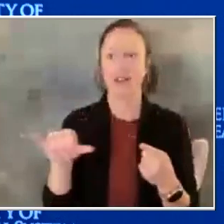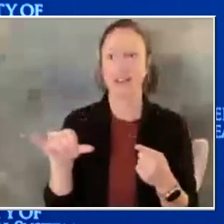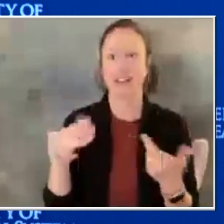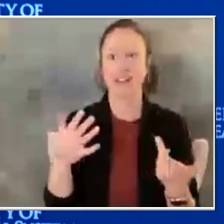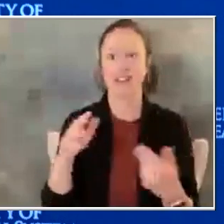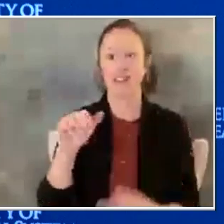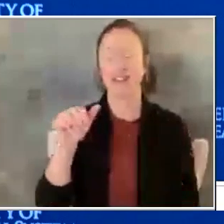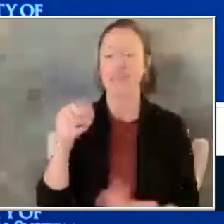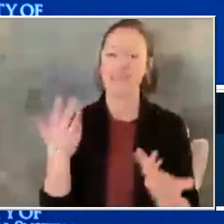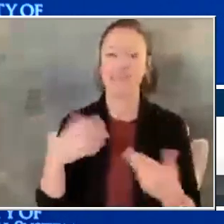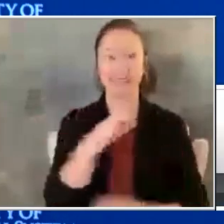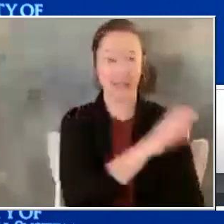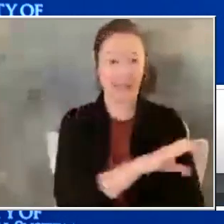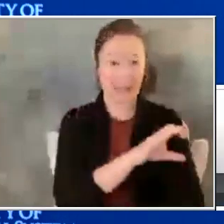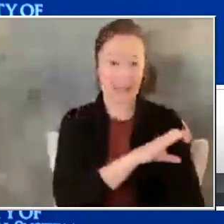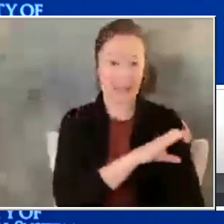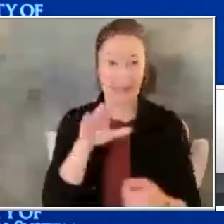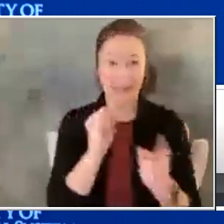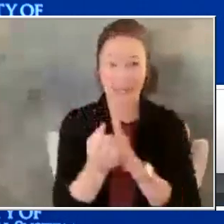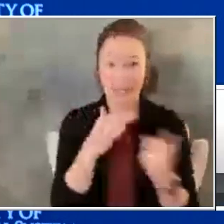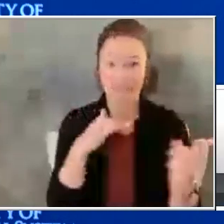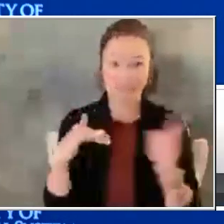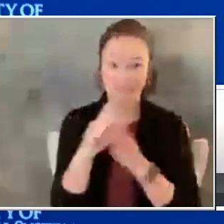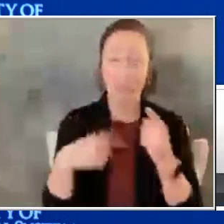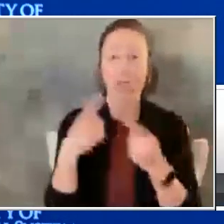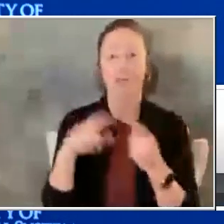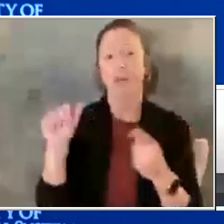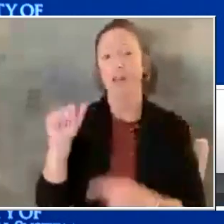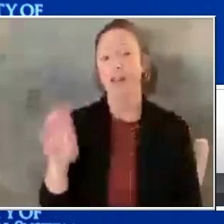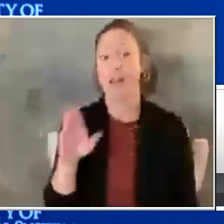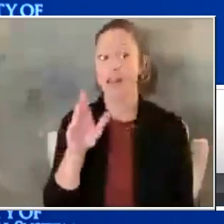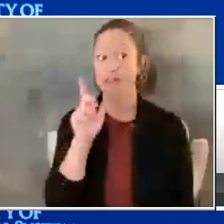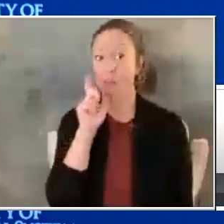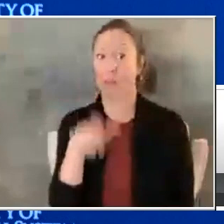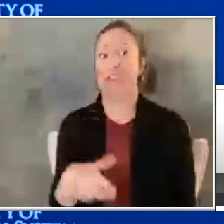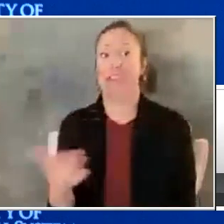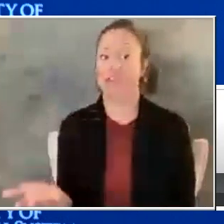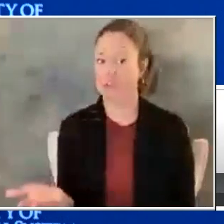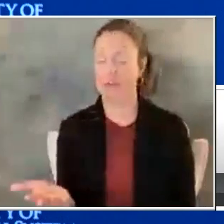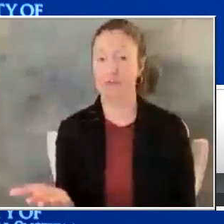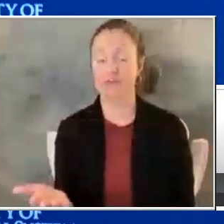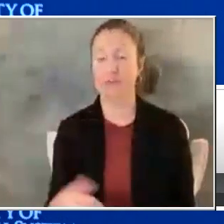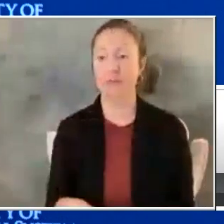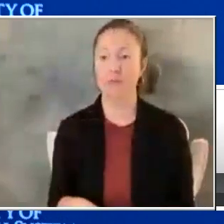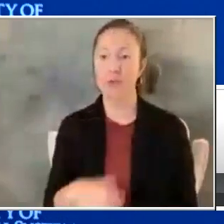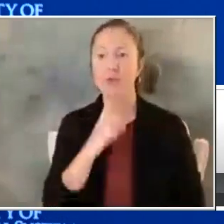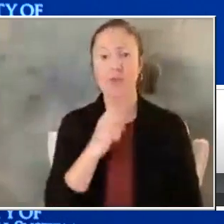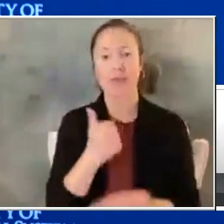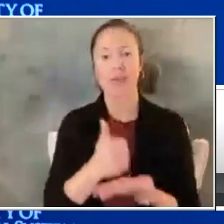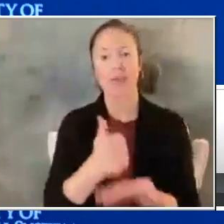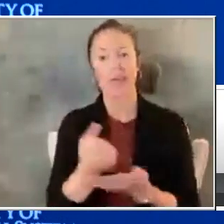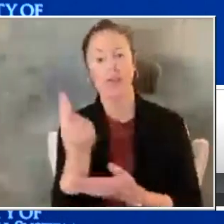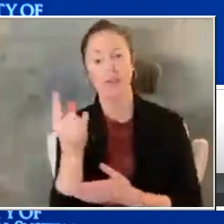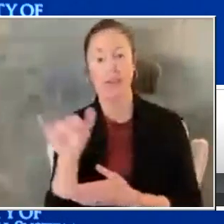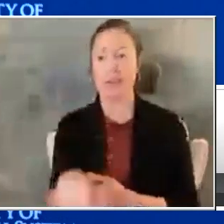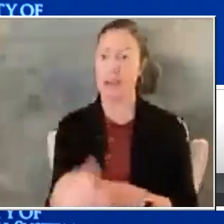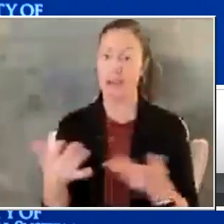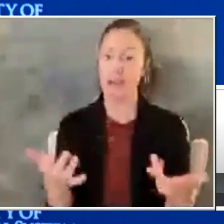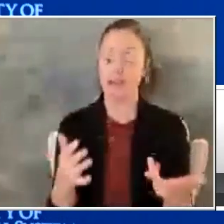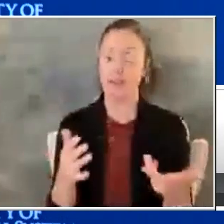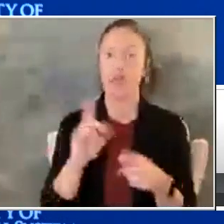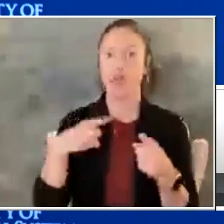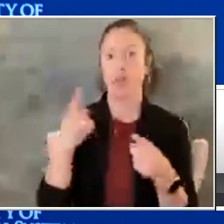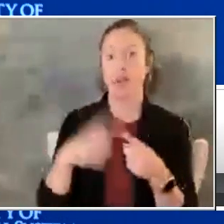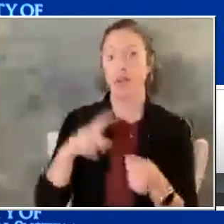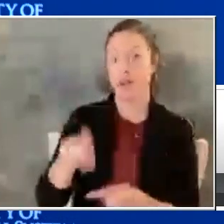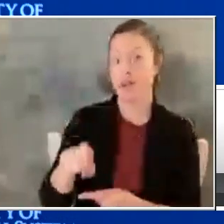or the clinic setting, when antibiotics are not necessarily needed, and so it just goes to help understand that. In that way, when we need antibiotics,